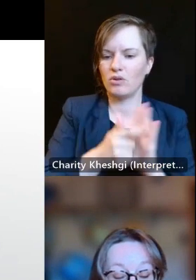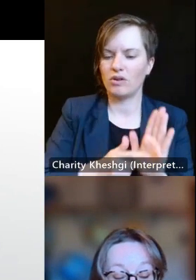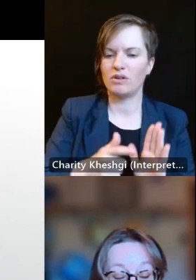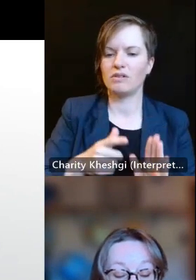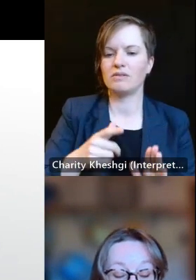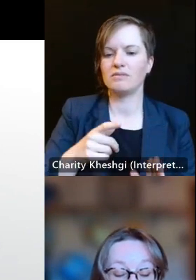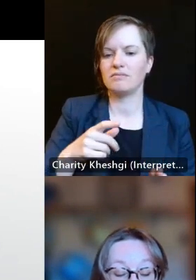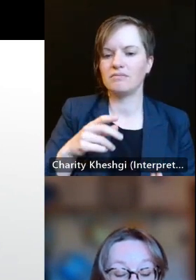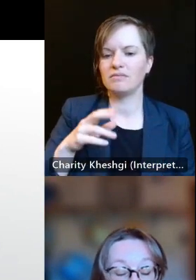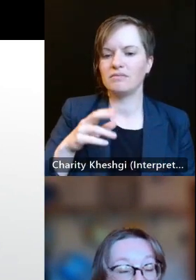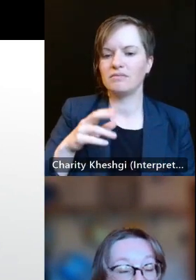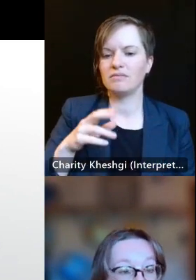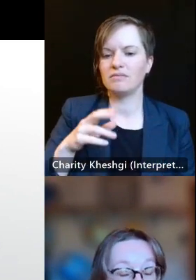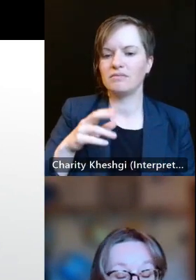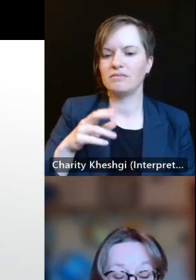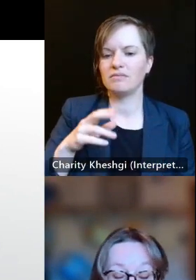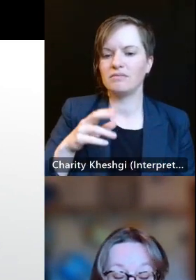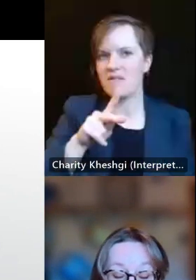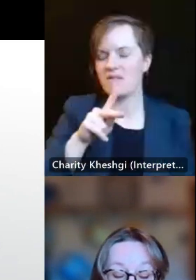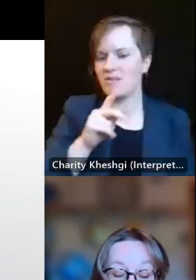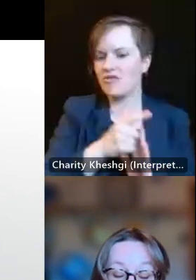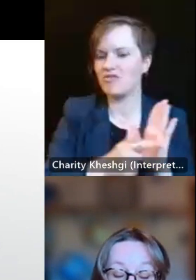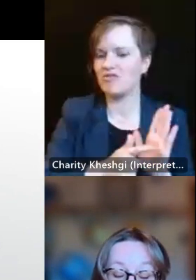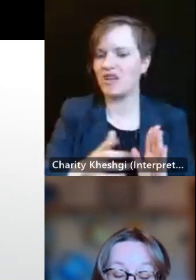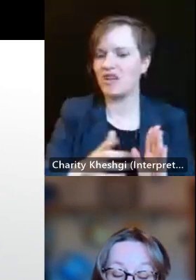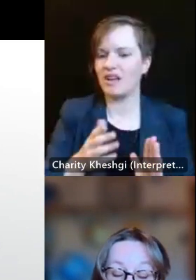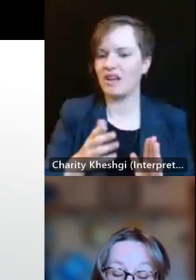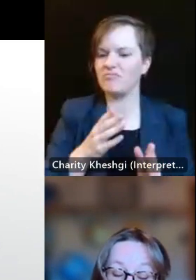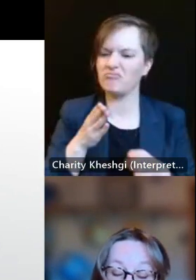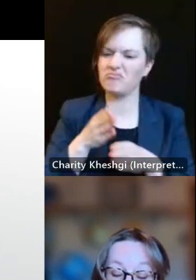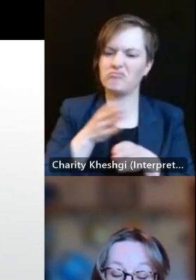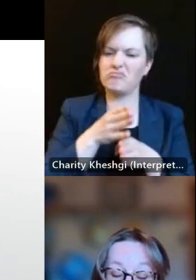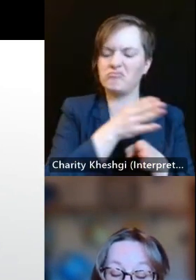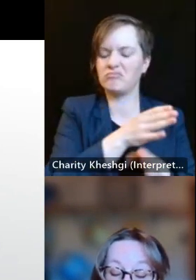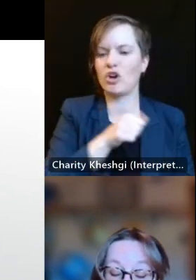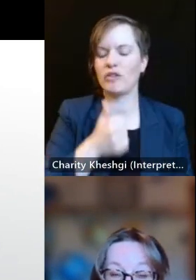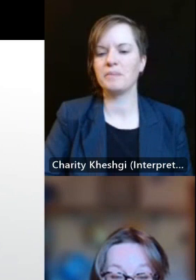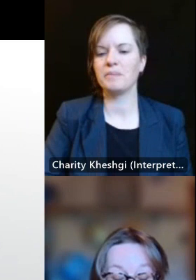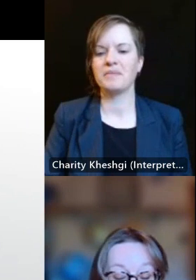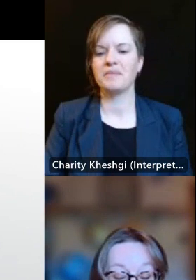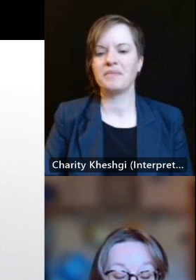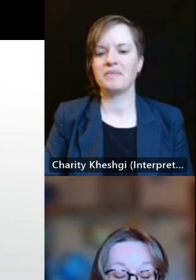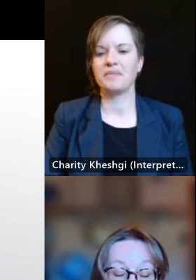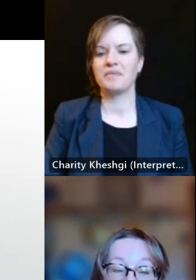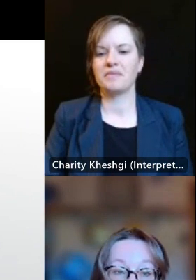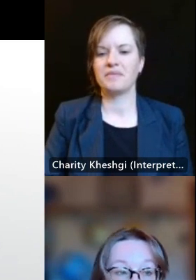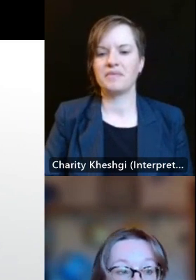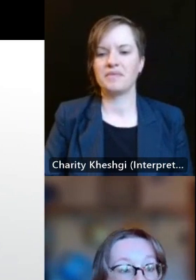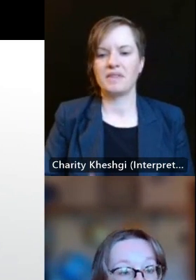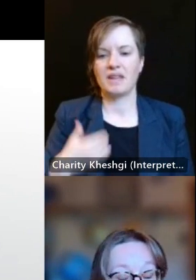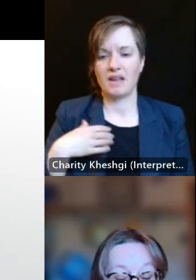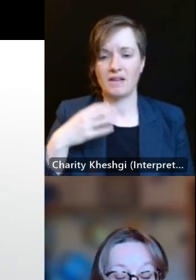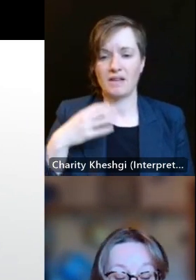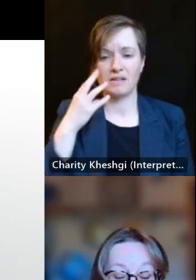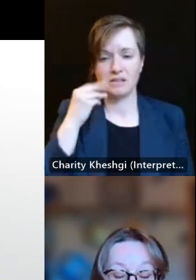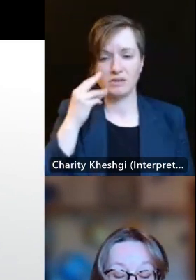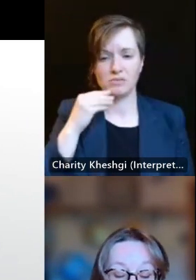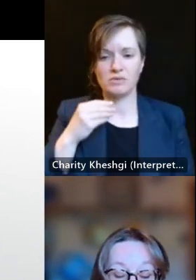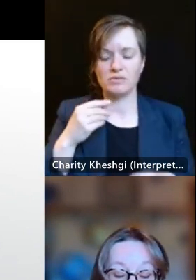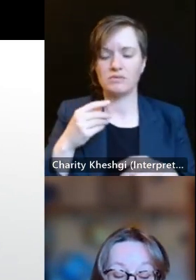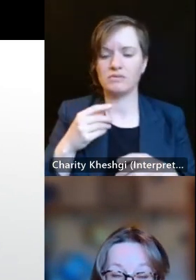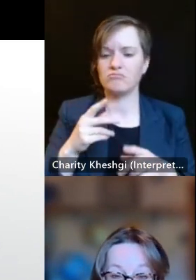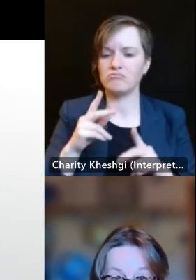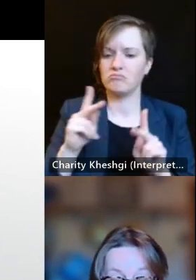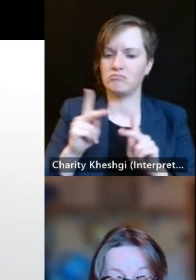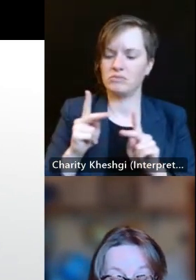areas of expertise at Disability Rights Pennsylvania include discrimination in employment, housing, public